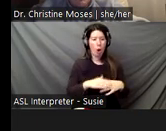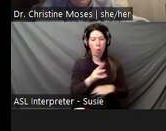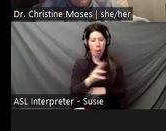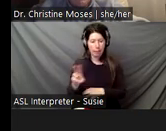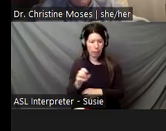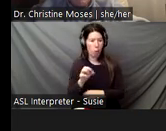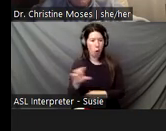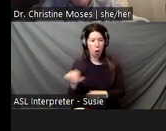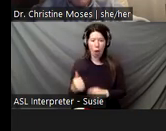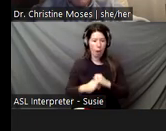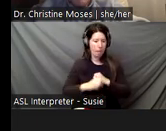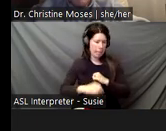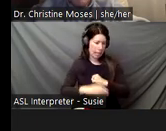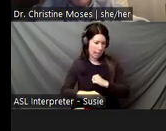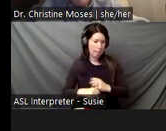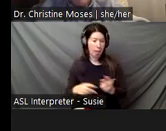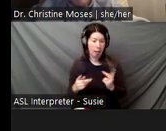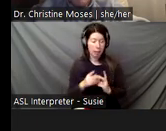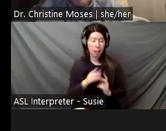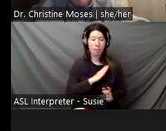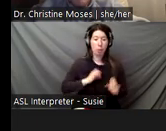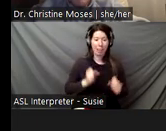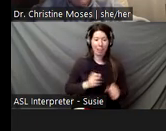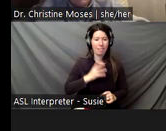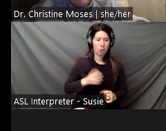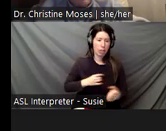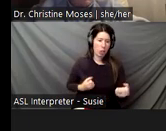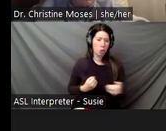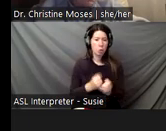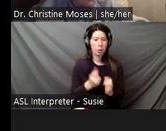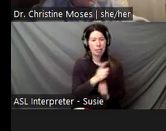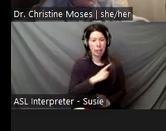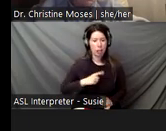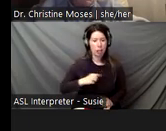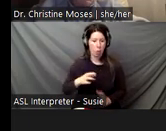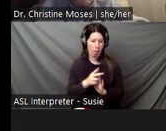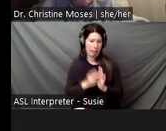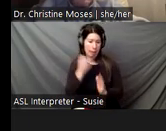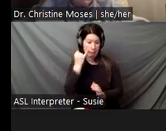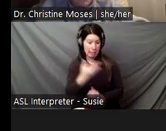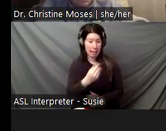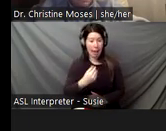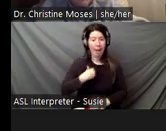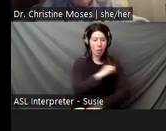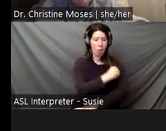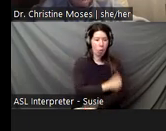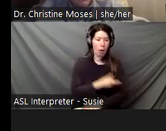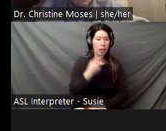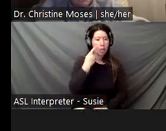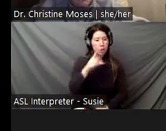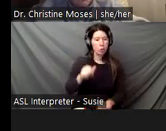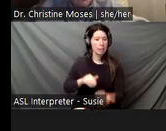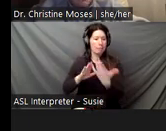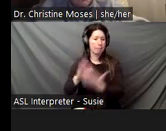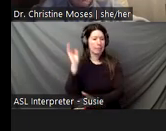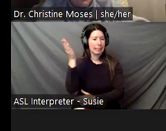other media. The board may officially endorse legislation policy ideas and shall have the authority to testify in front of relevant